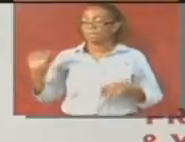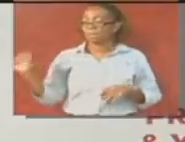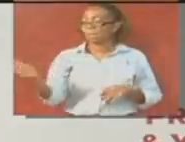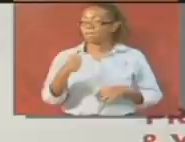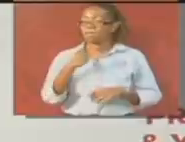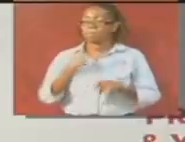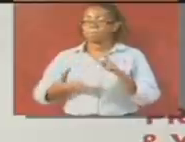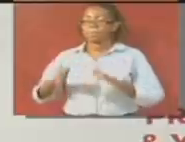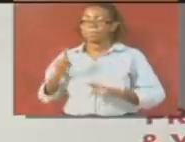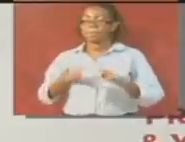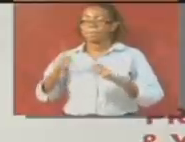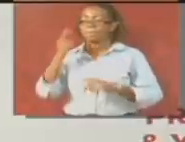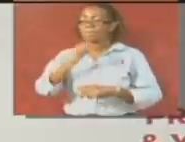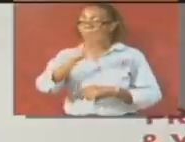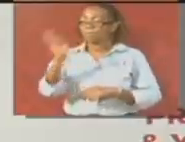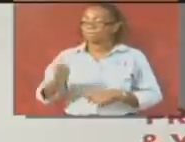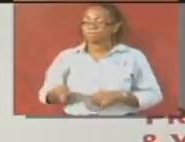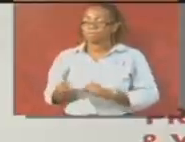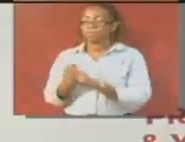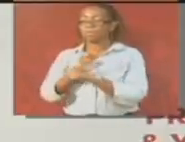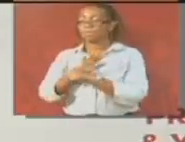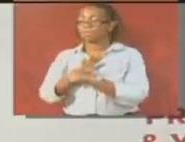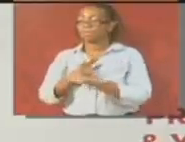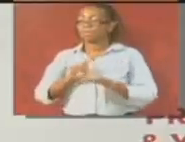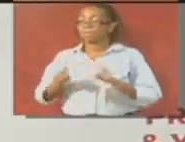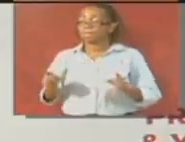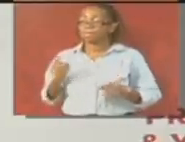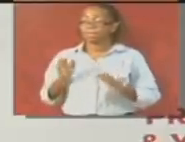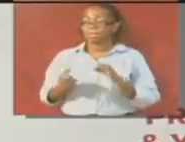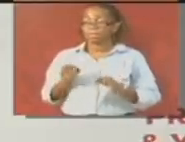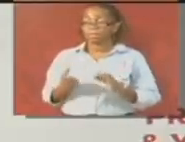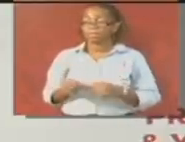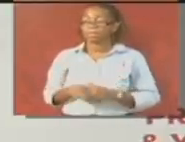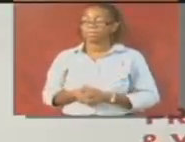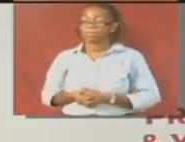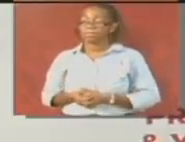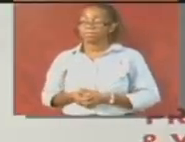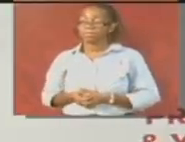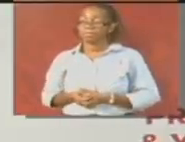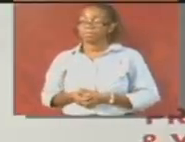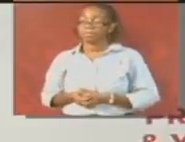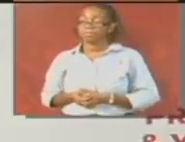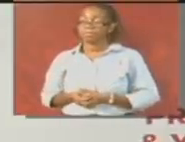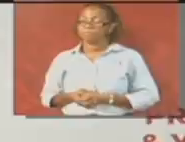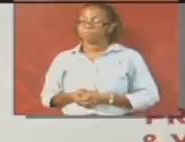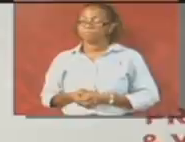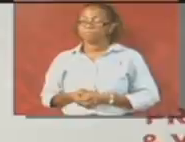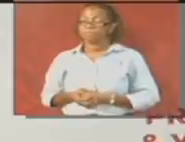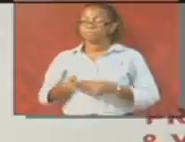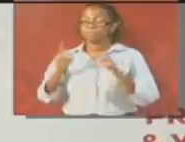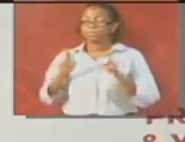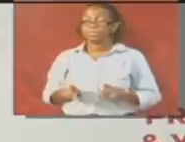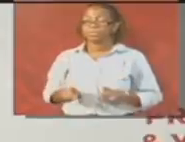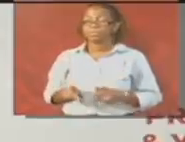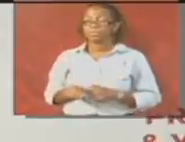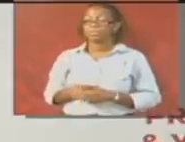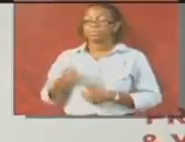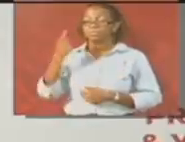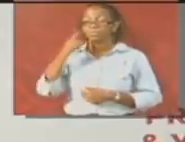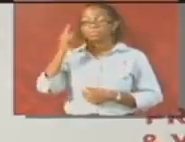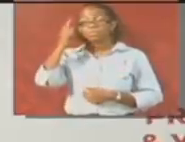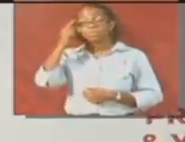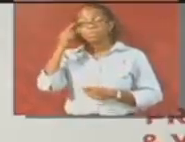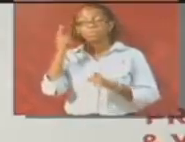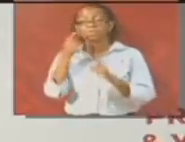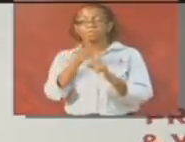follow-up for those who have already been confirmed in terms of contact tracing and subsequent testing will shed